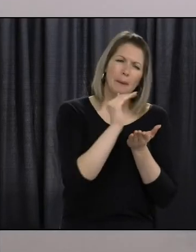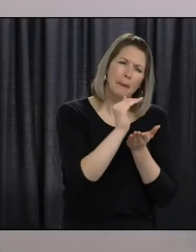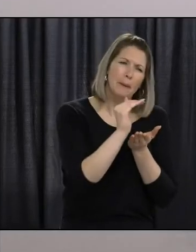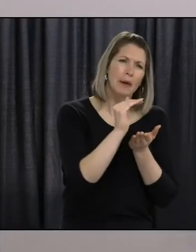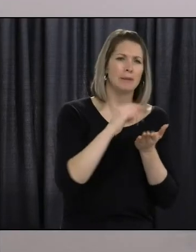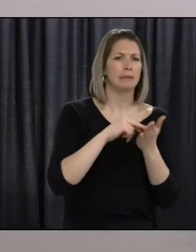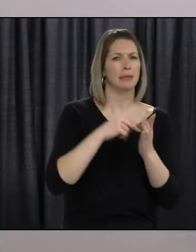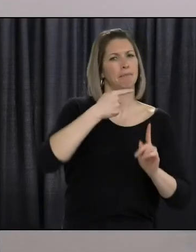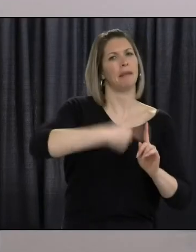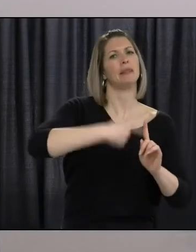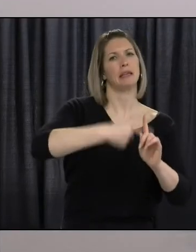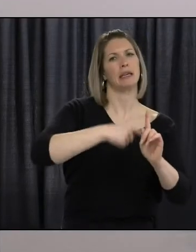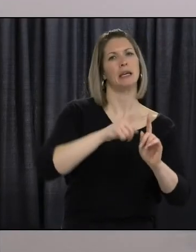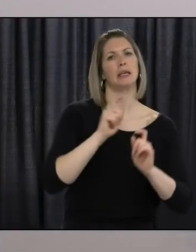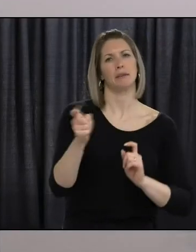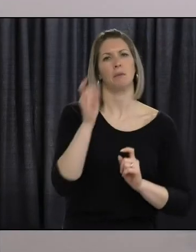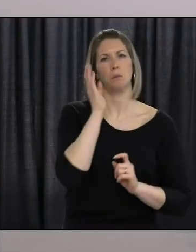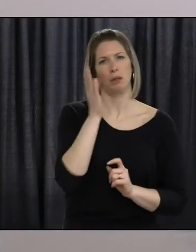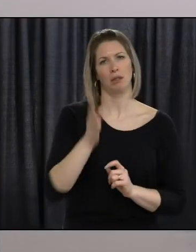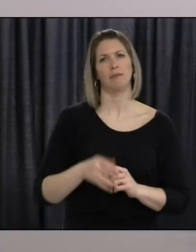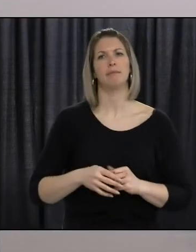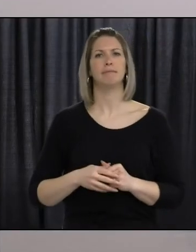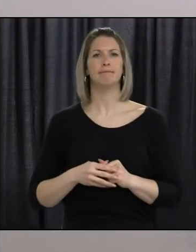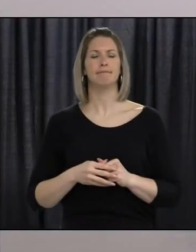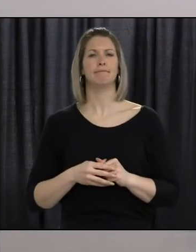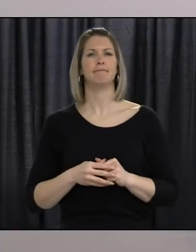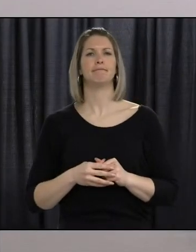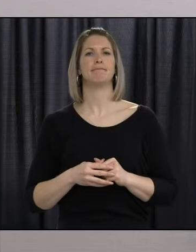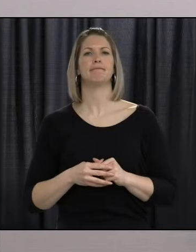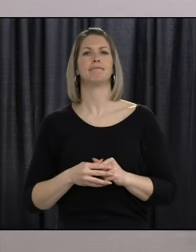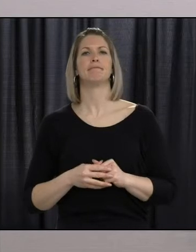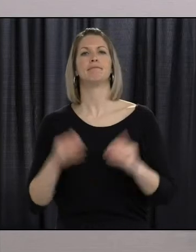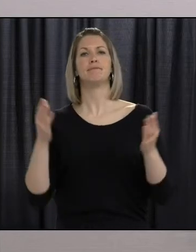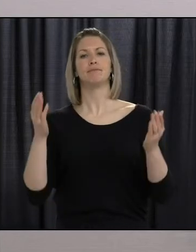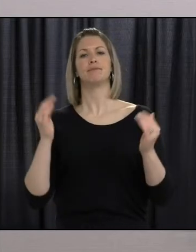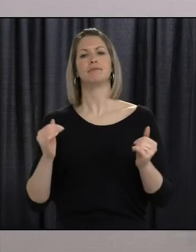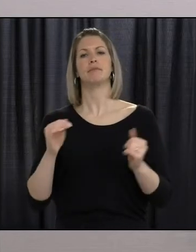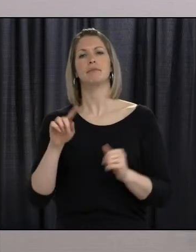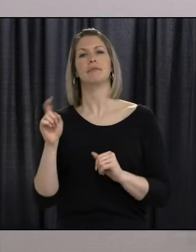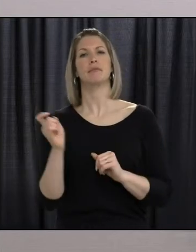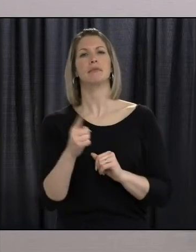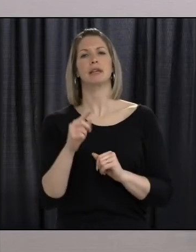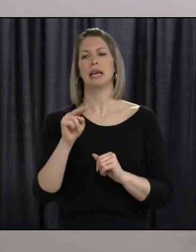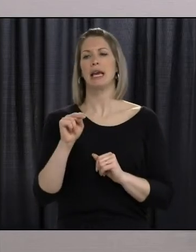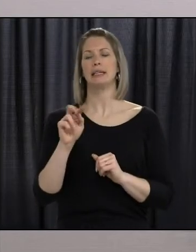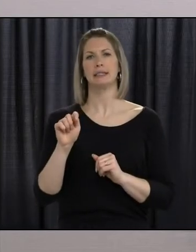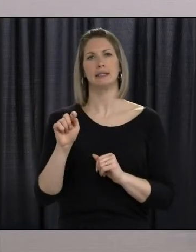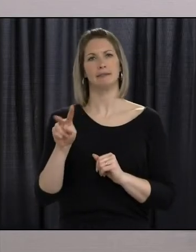Thank you. Our next questions are from Kellyanne Roberts of NTV News. Please go ahead.